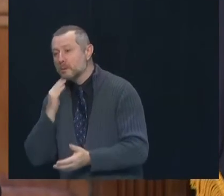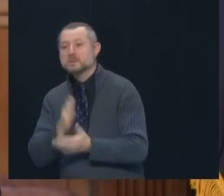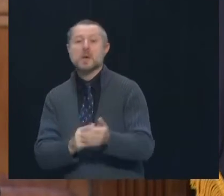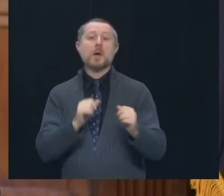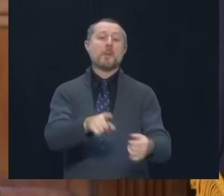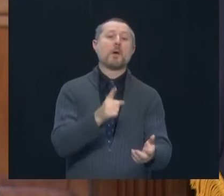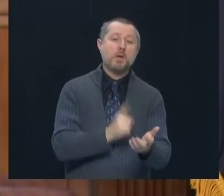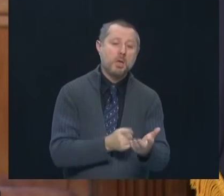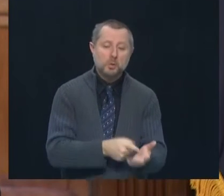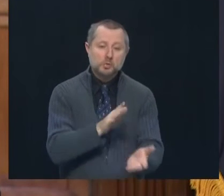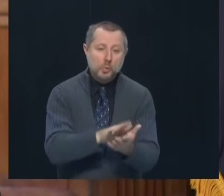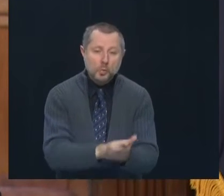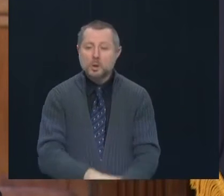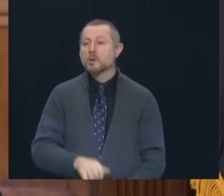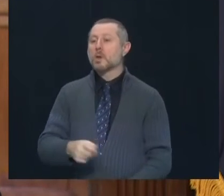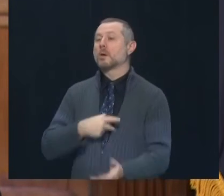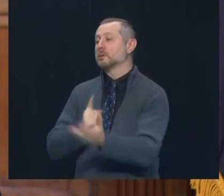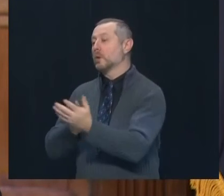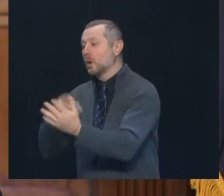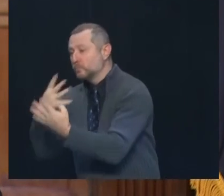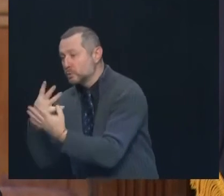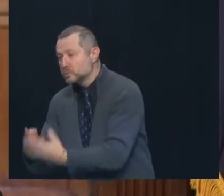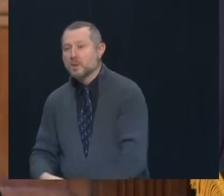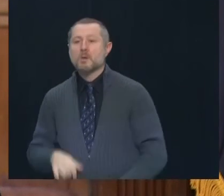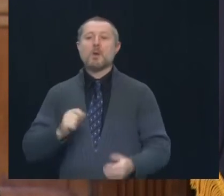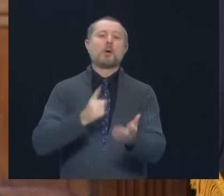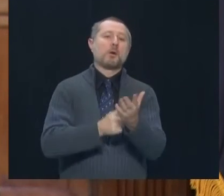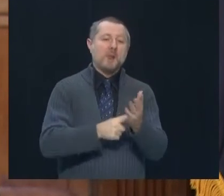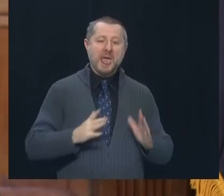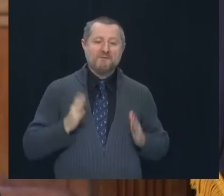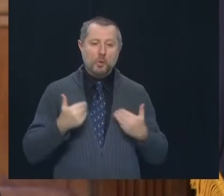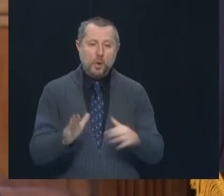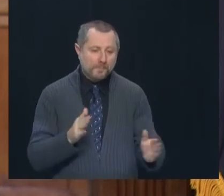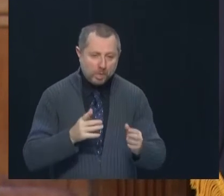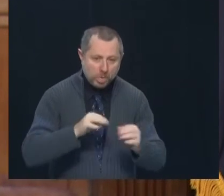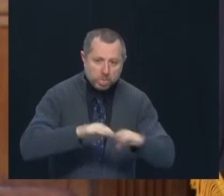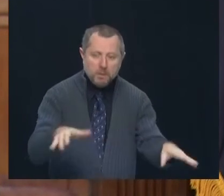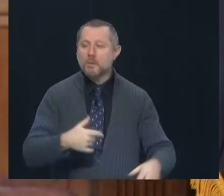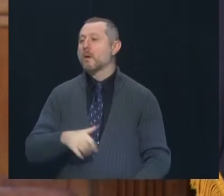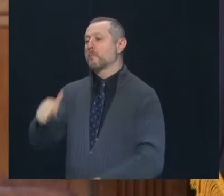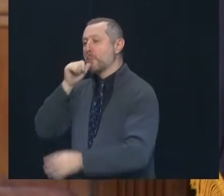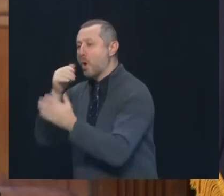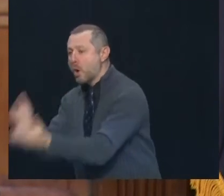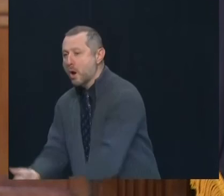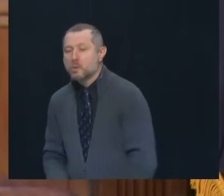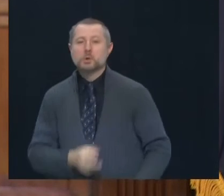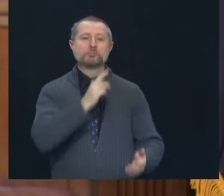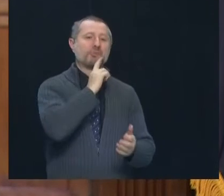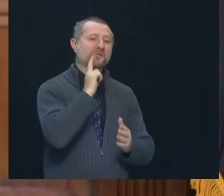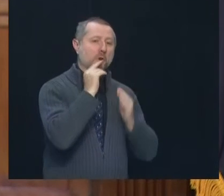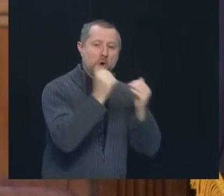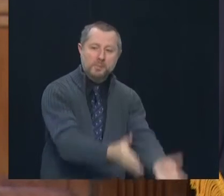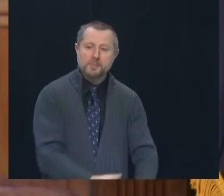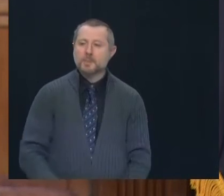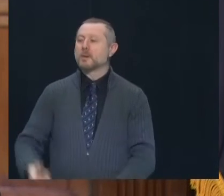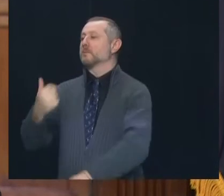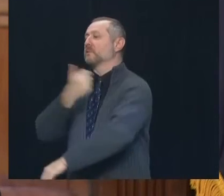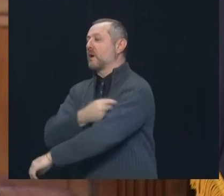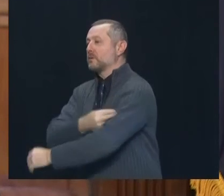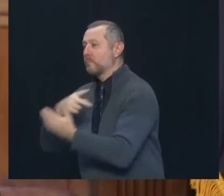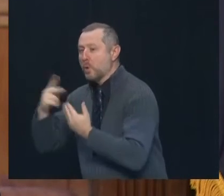living room spreads, you can talk about bars, you can talk about restaurants, you can talk about the vaccination program, you can talk about hospital